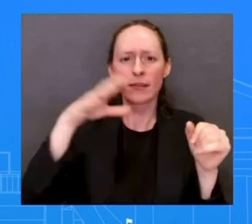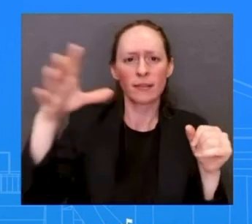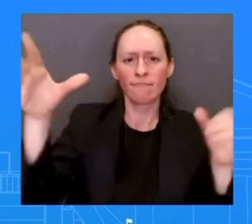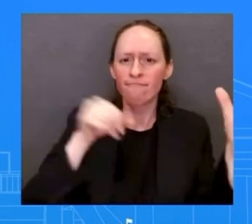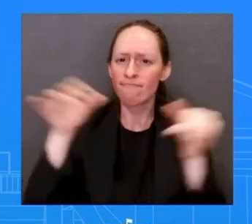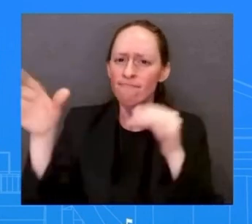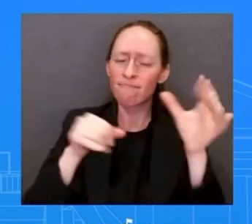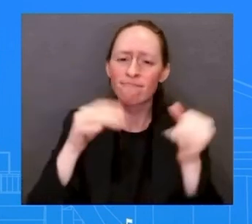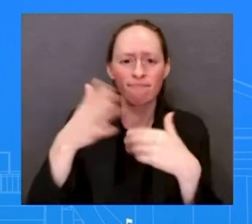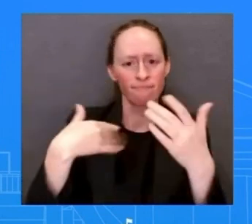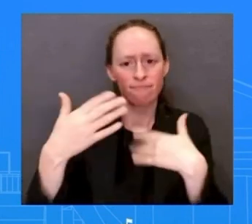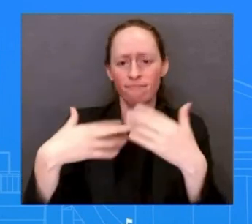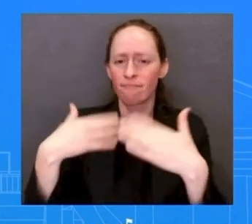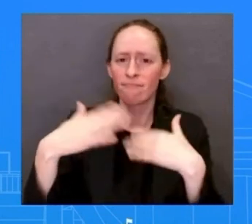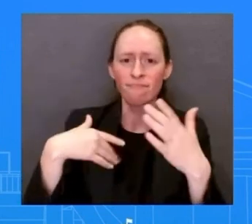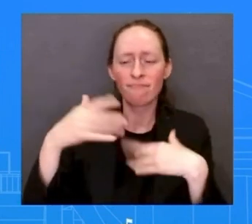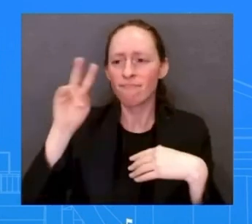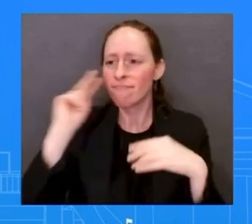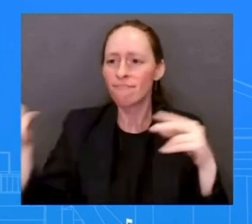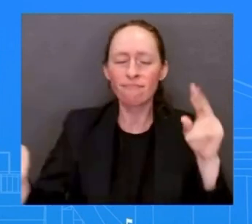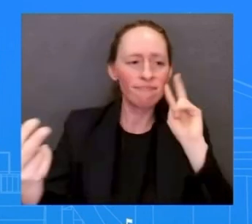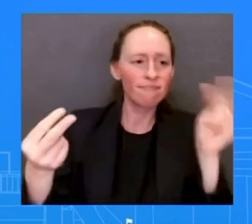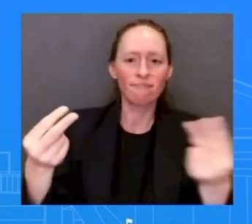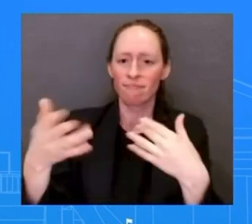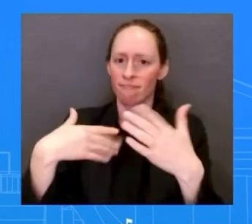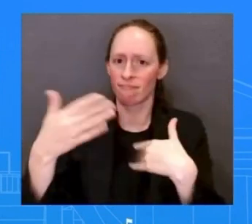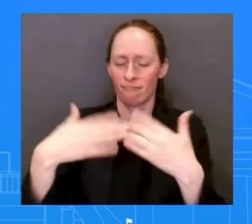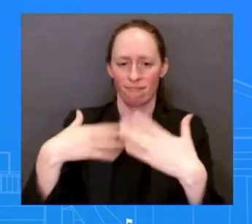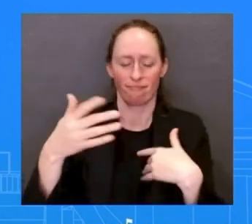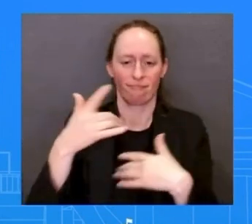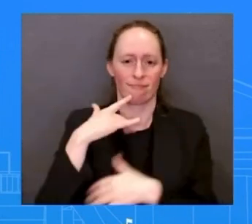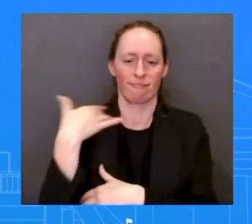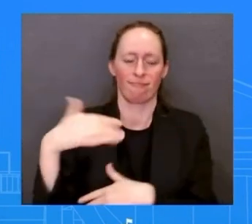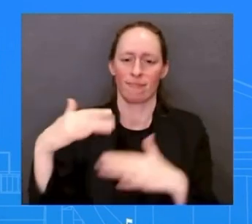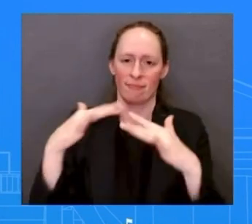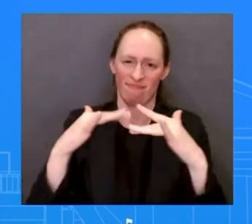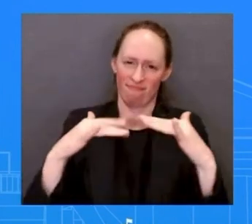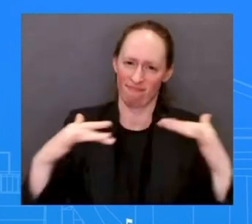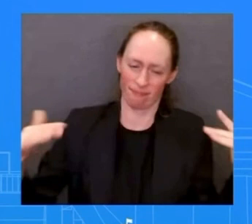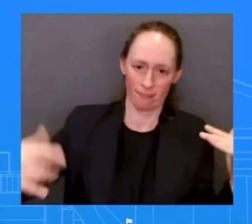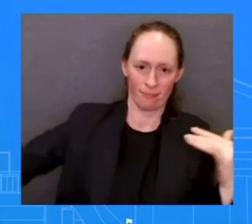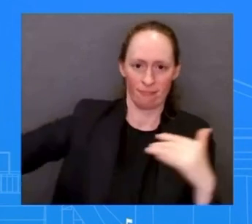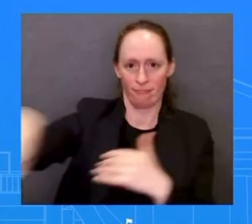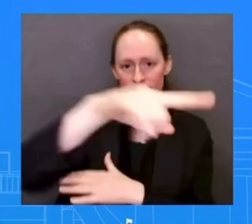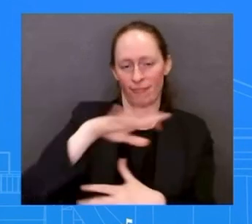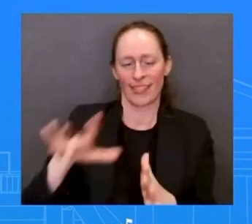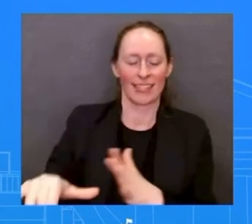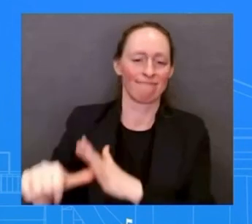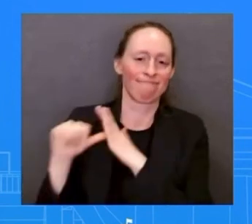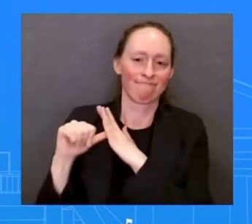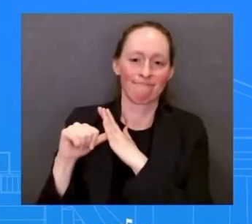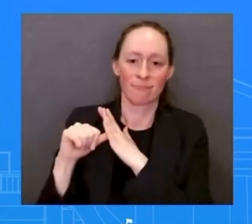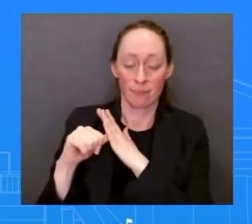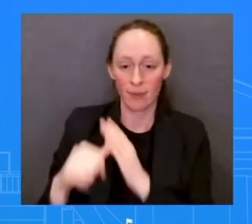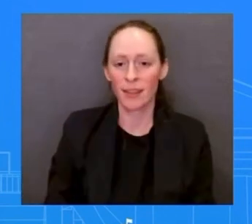something that you had never seen before, and it was incredibly important, the president thought, was to do. And obviously he read the report.